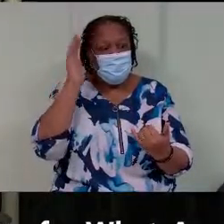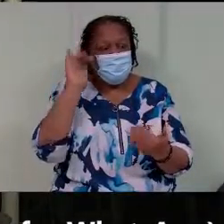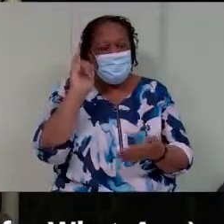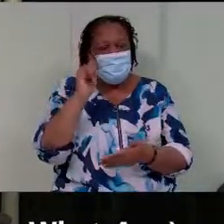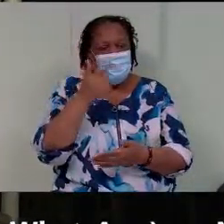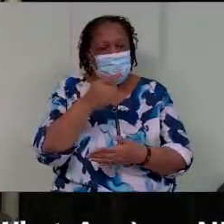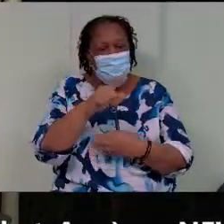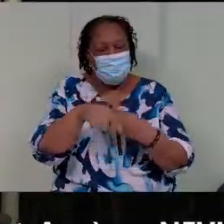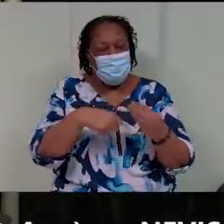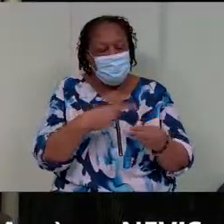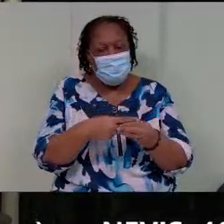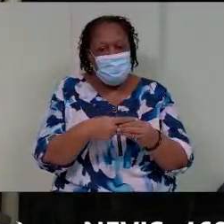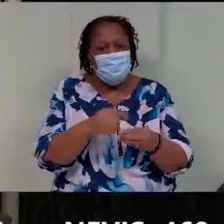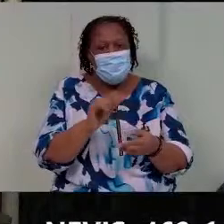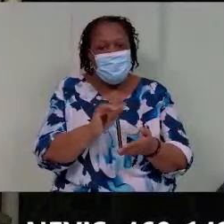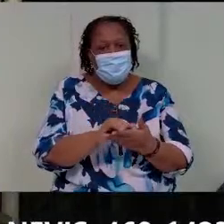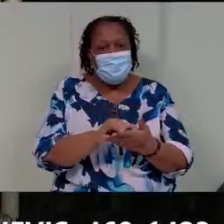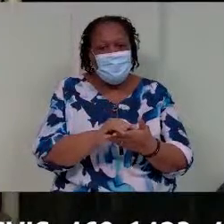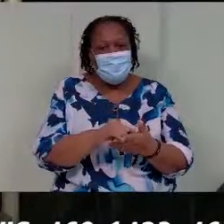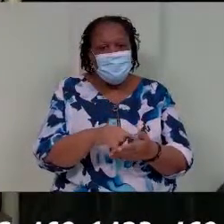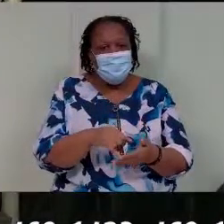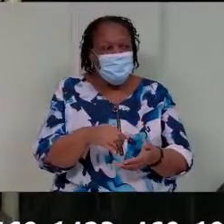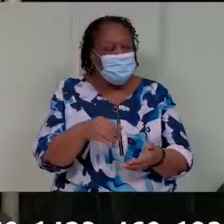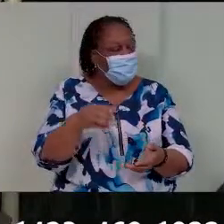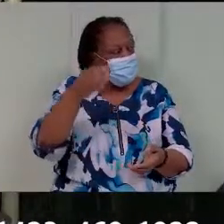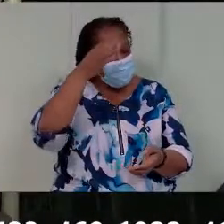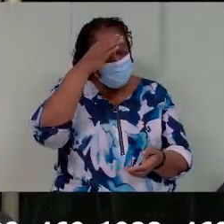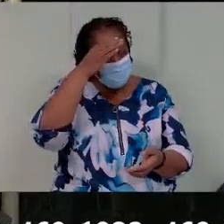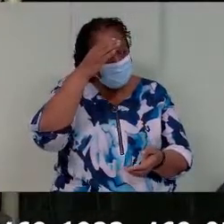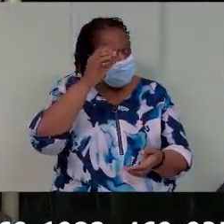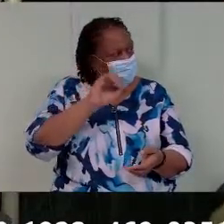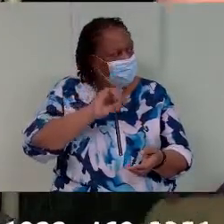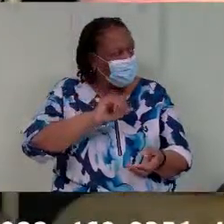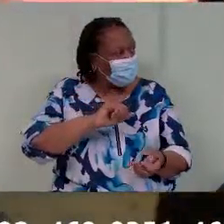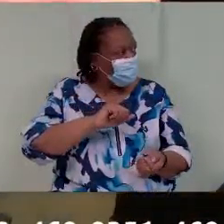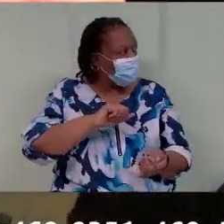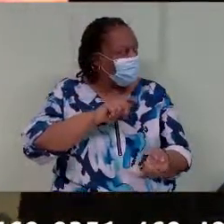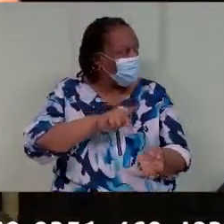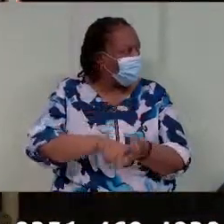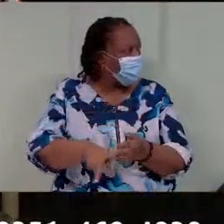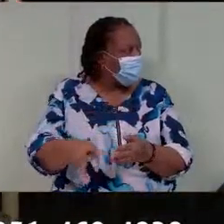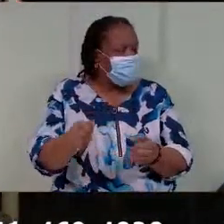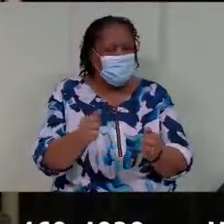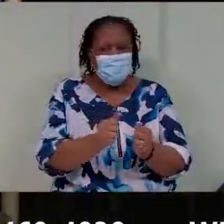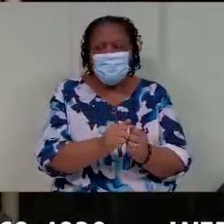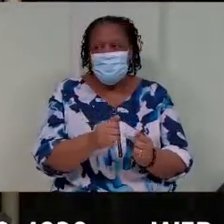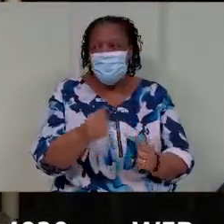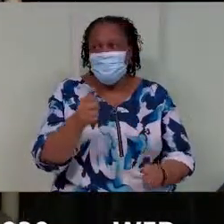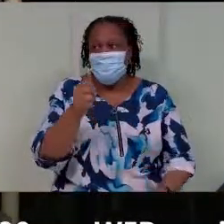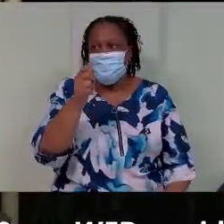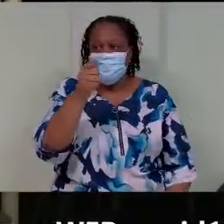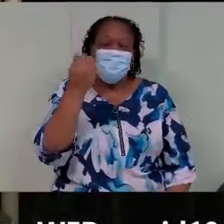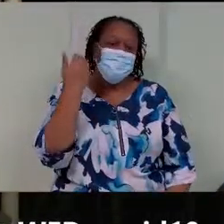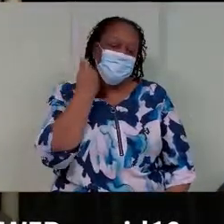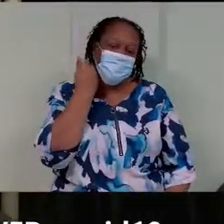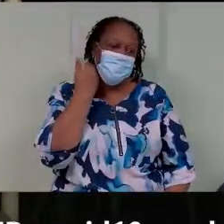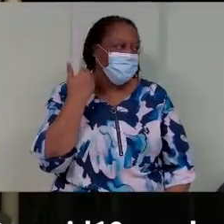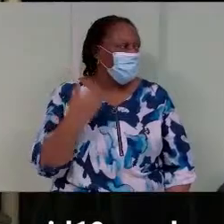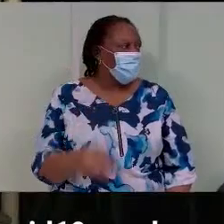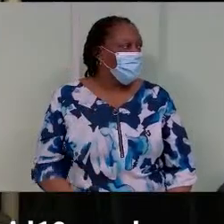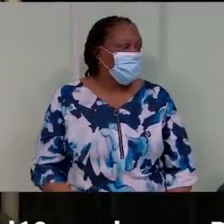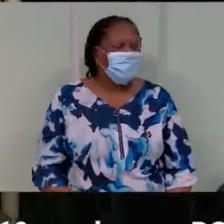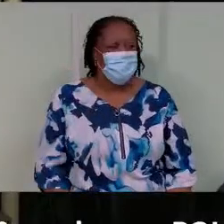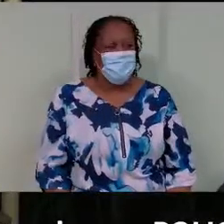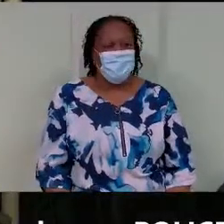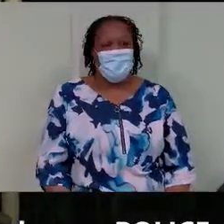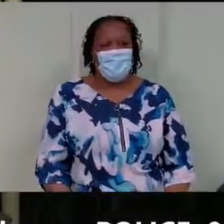misinformation. That brings us to the end